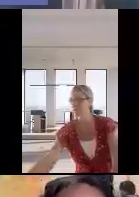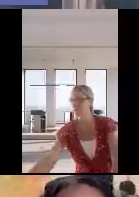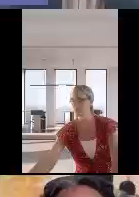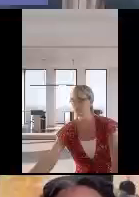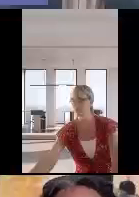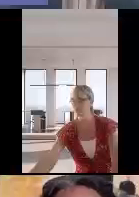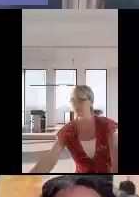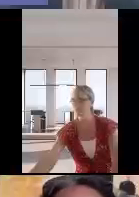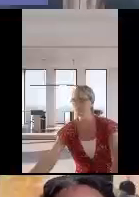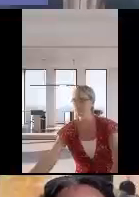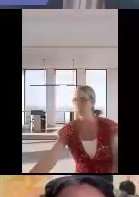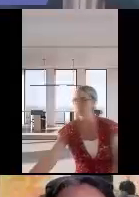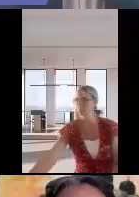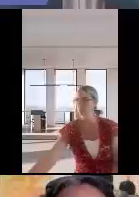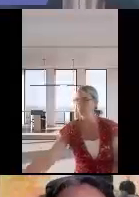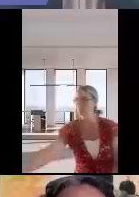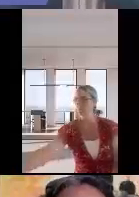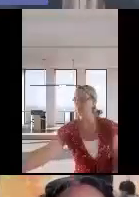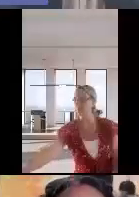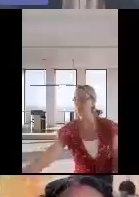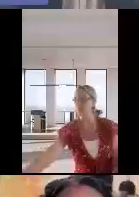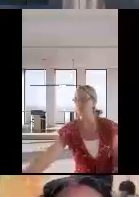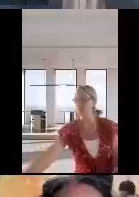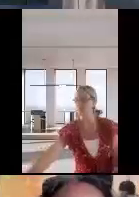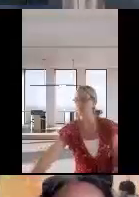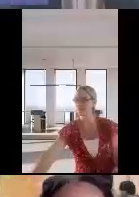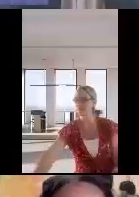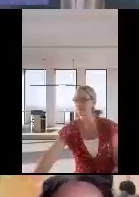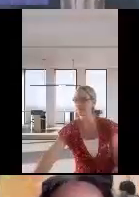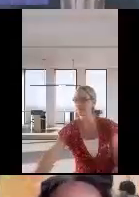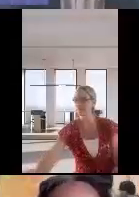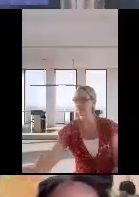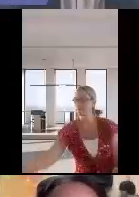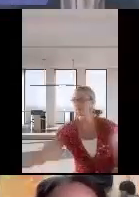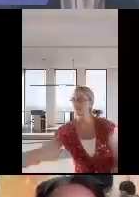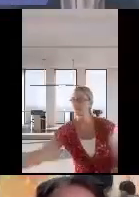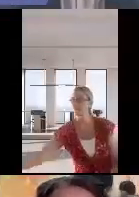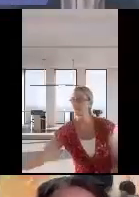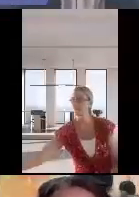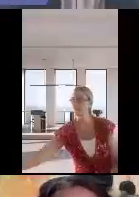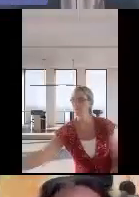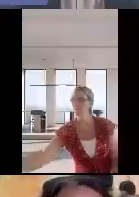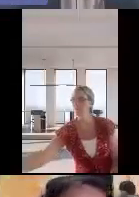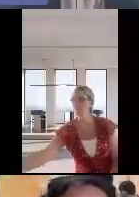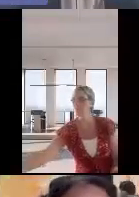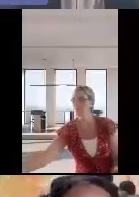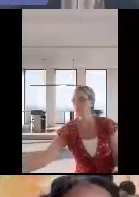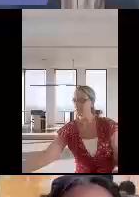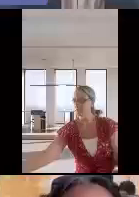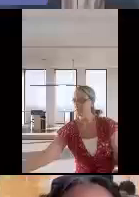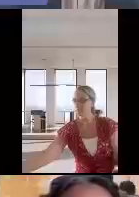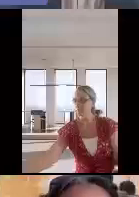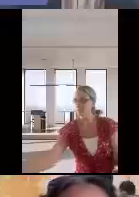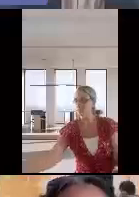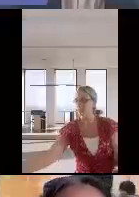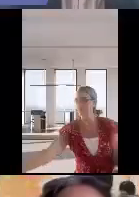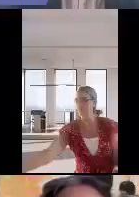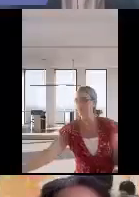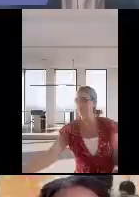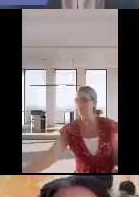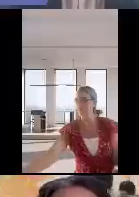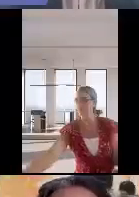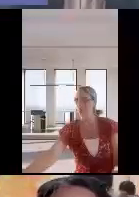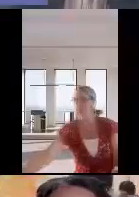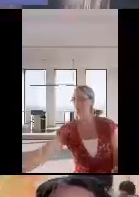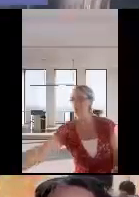and integrity based on ministry and PDSB direction. As the COI portfolio experienced a 53%